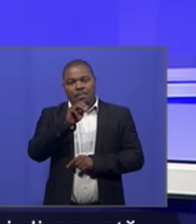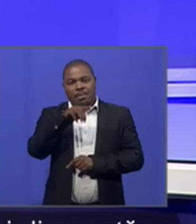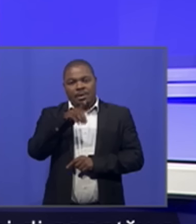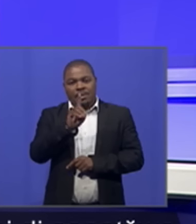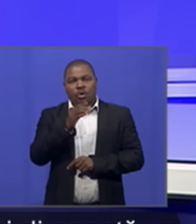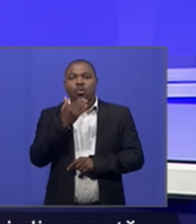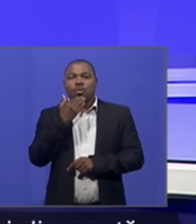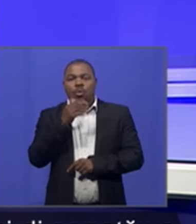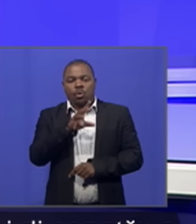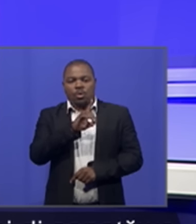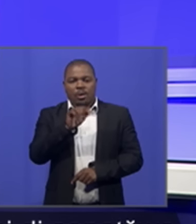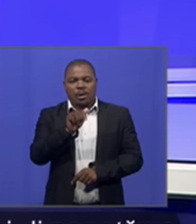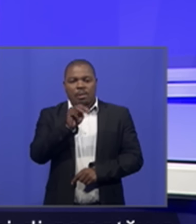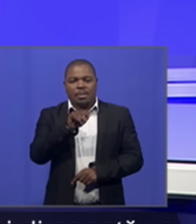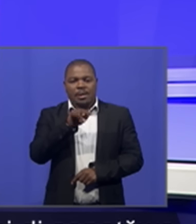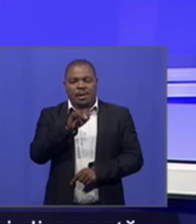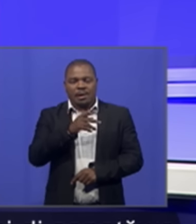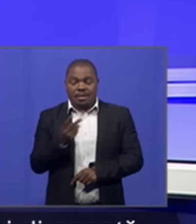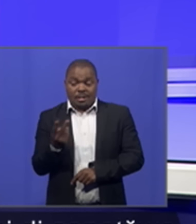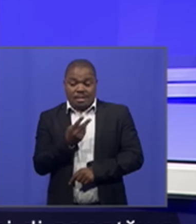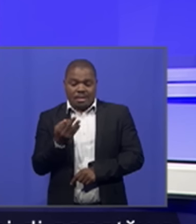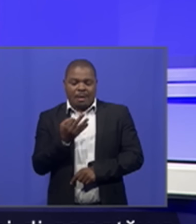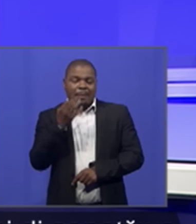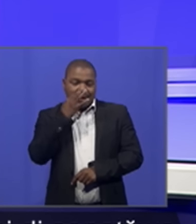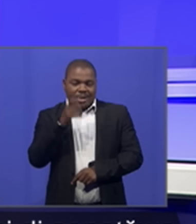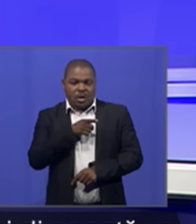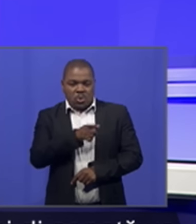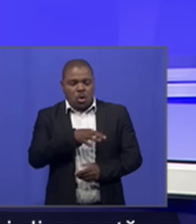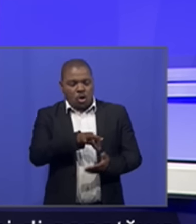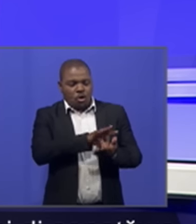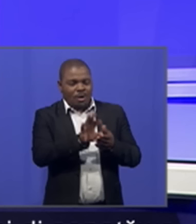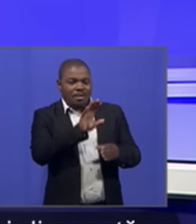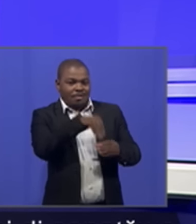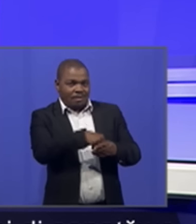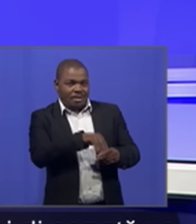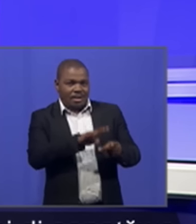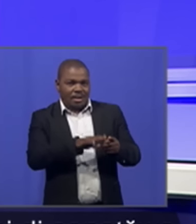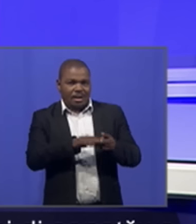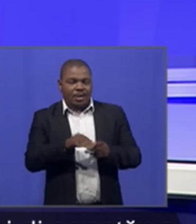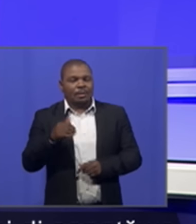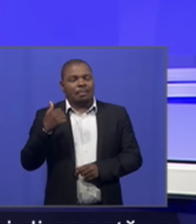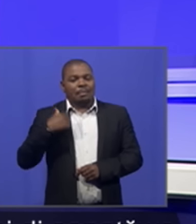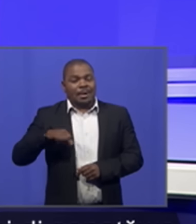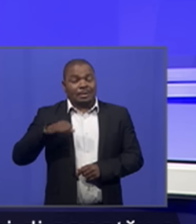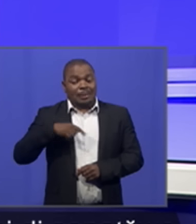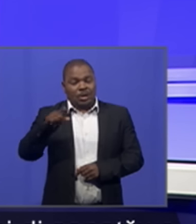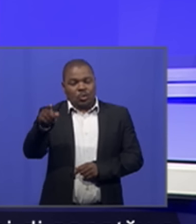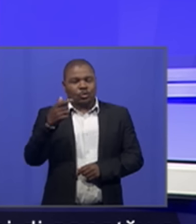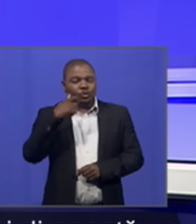Dlamini ba tateditšwe tabeng ya go abja ga dithendara tšeo di go bušitšego gape leina la City of Tshwane.